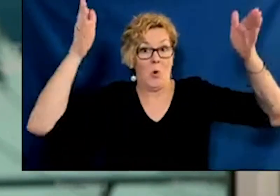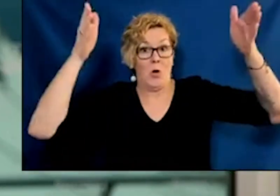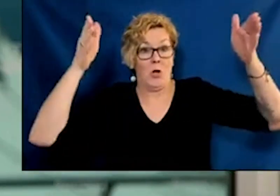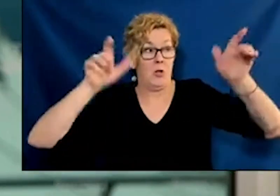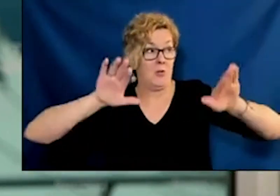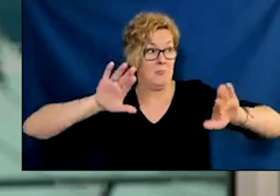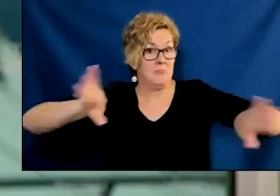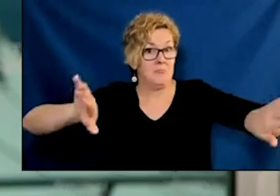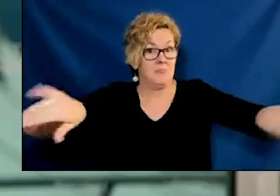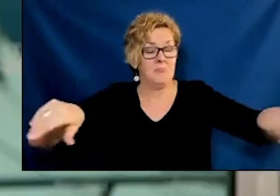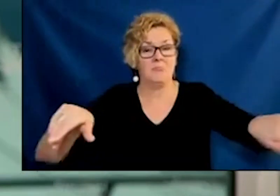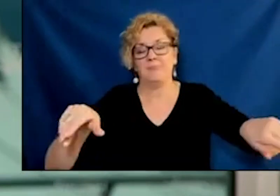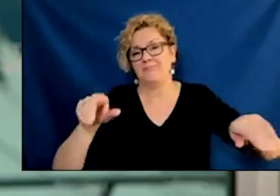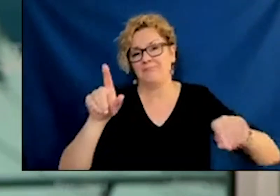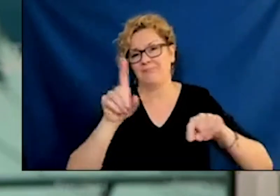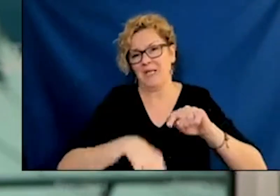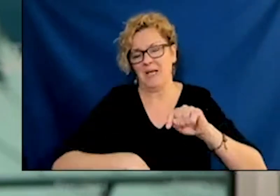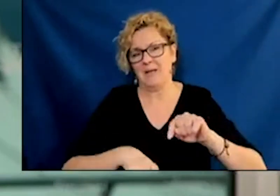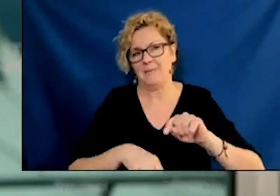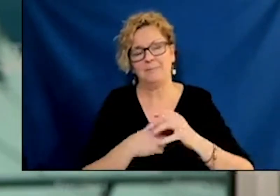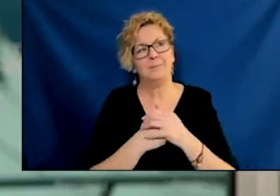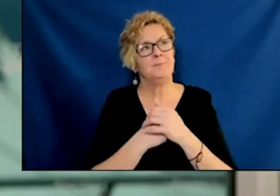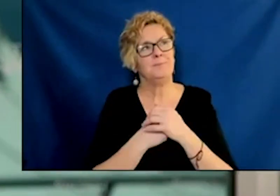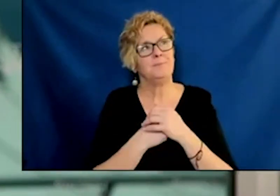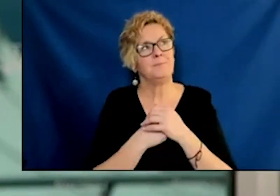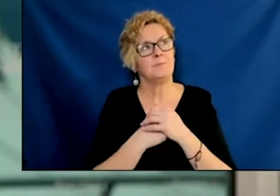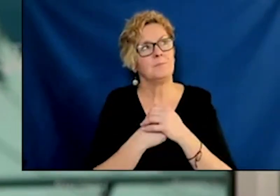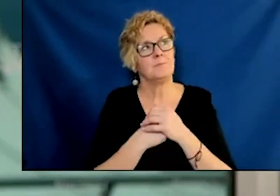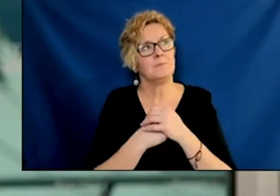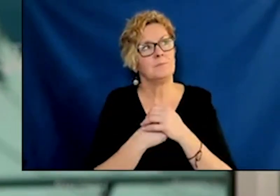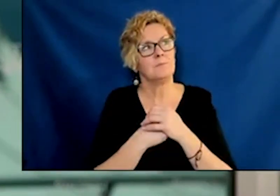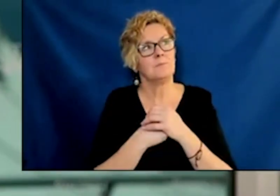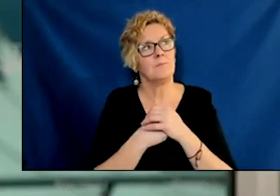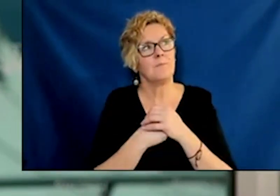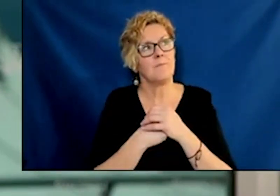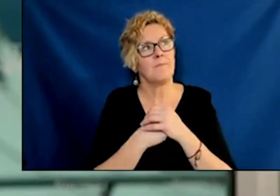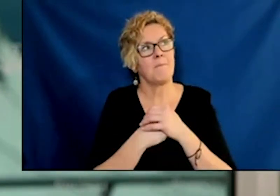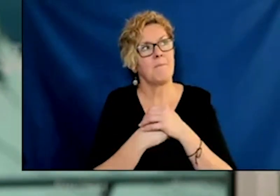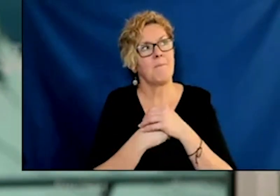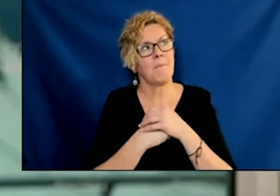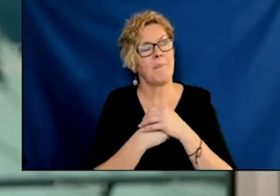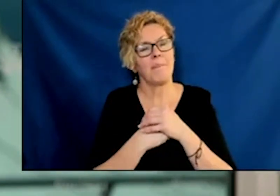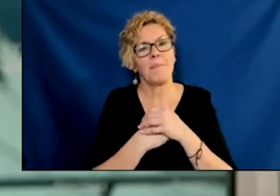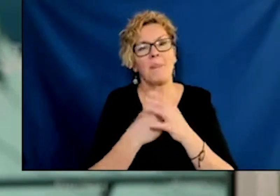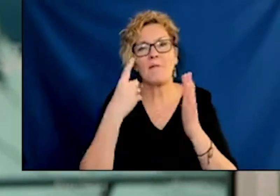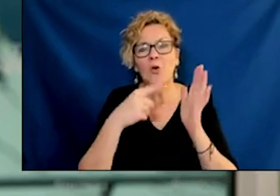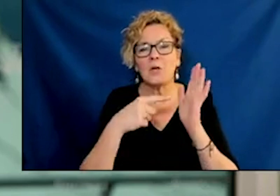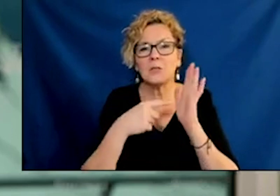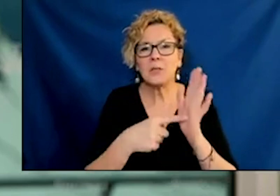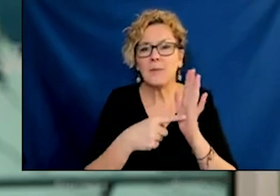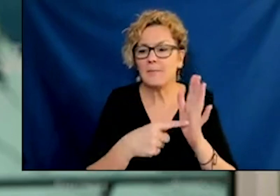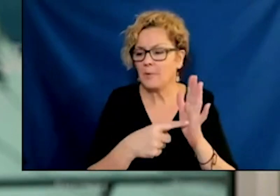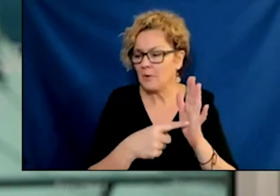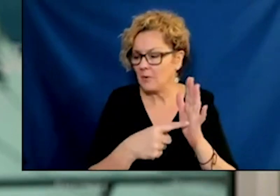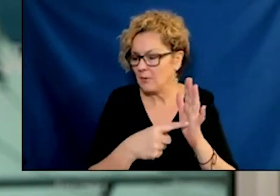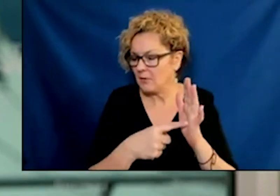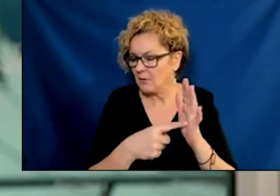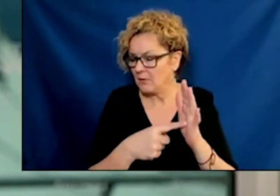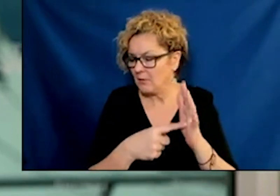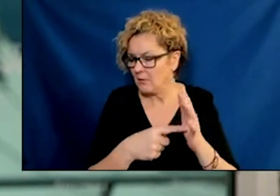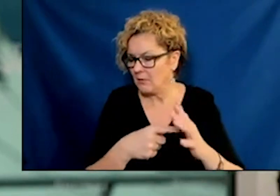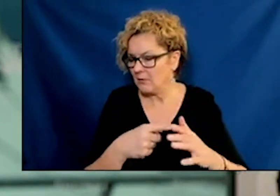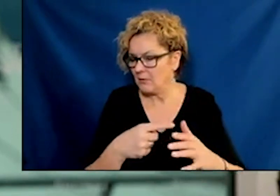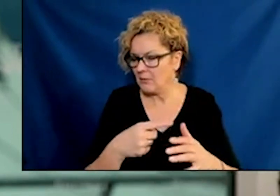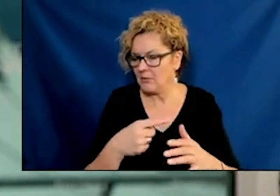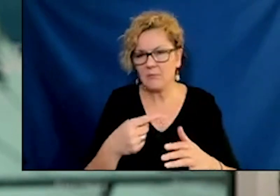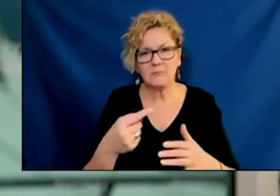pandemic, and we had a couple of days of really bad windstorms where the ferries couldn't come to